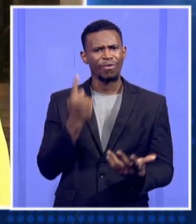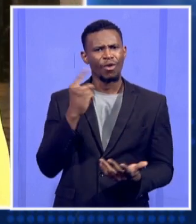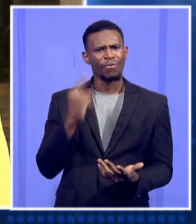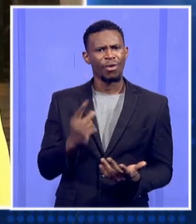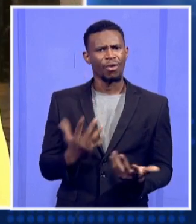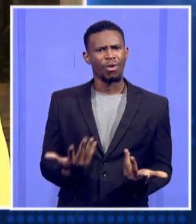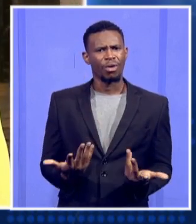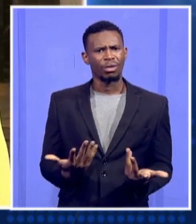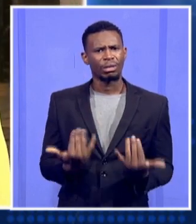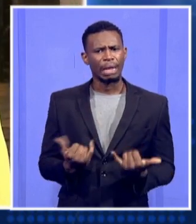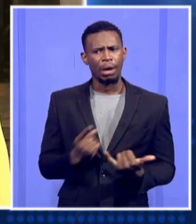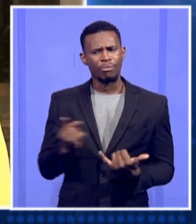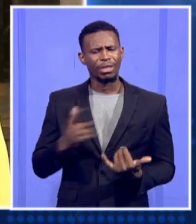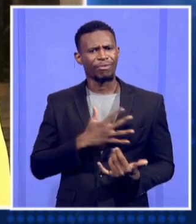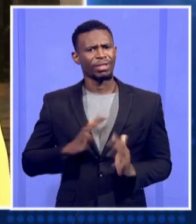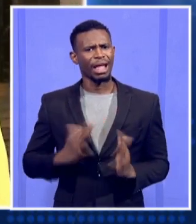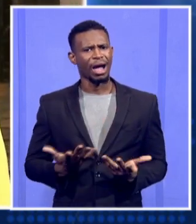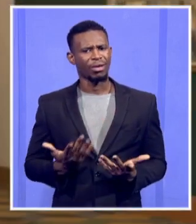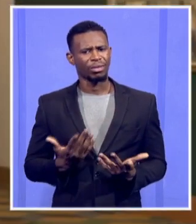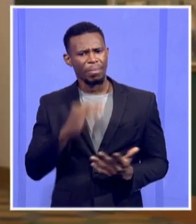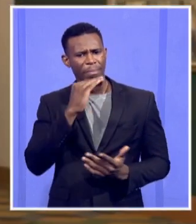reach?